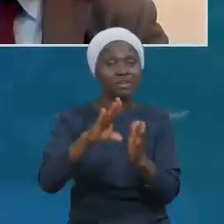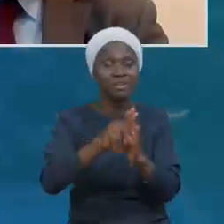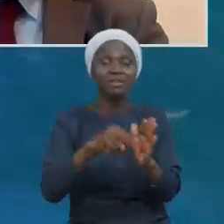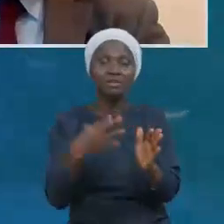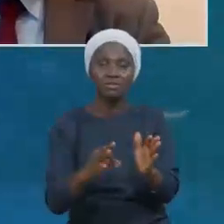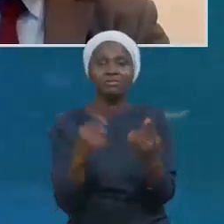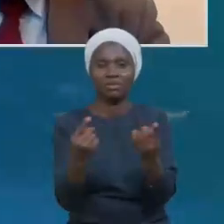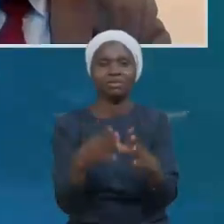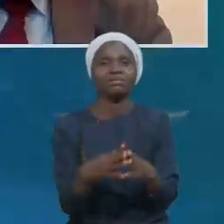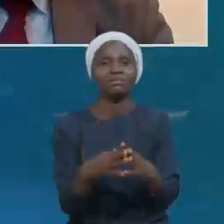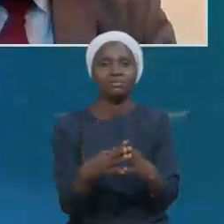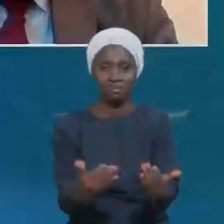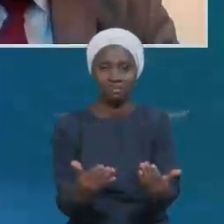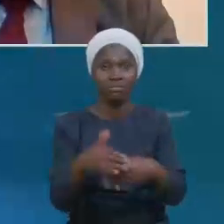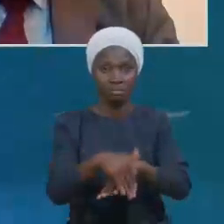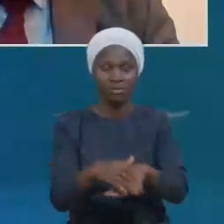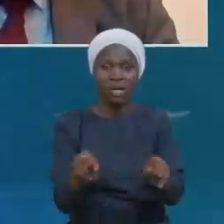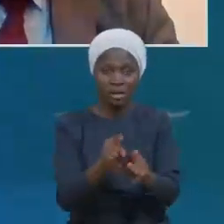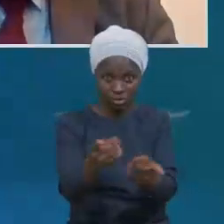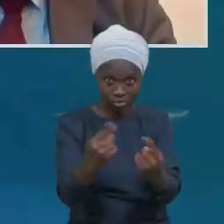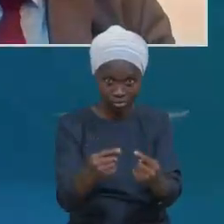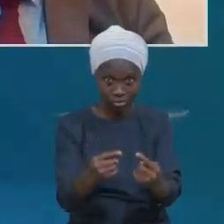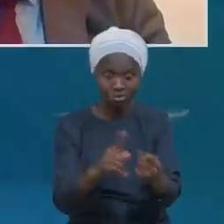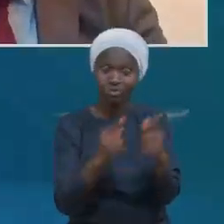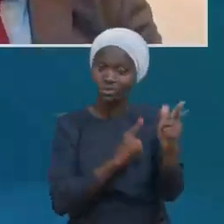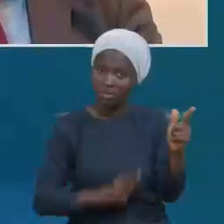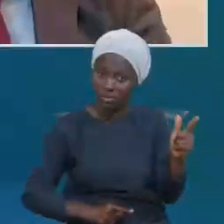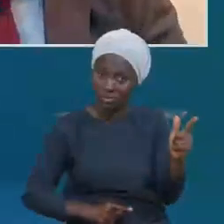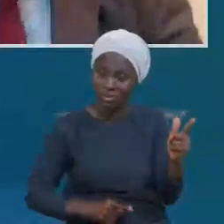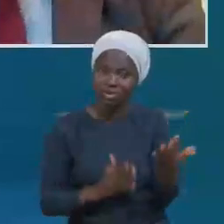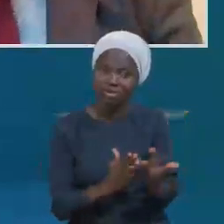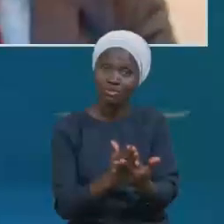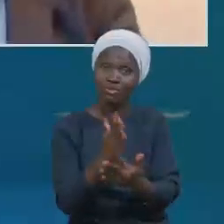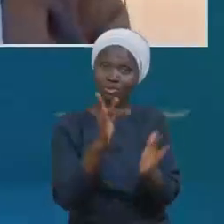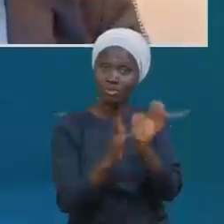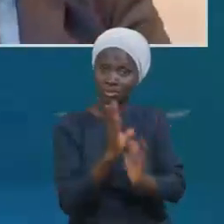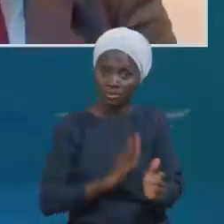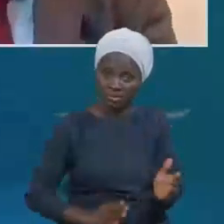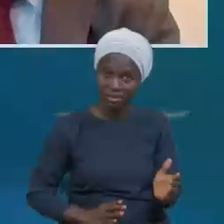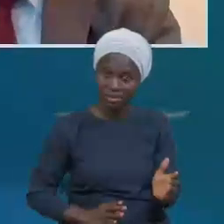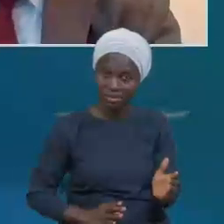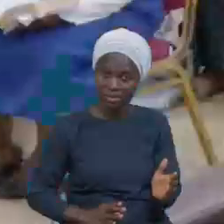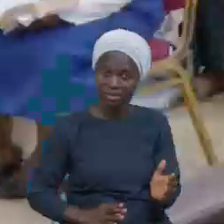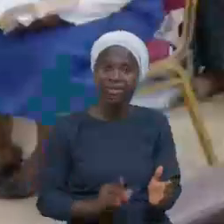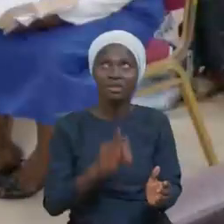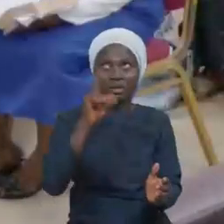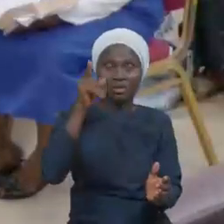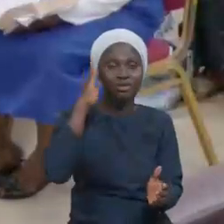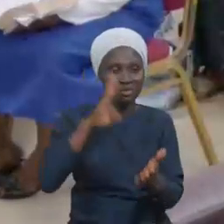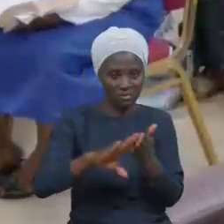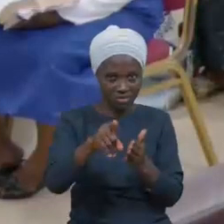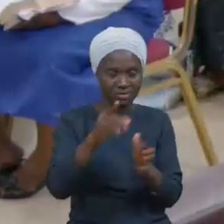sins. Tonight, as you come to the Lord through Jesus Christ, he will forgive